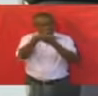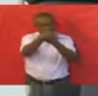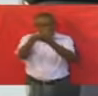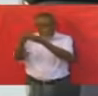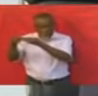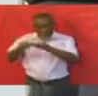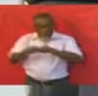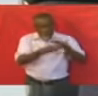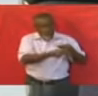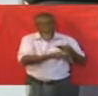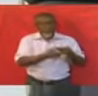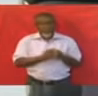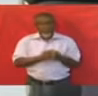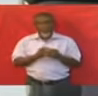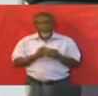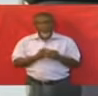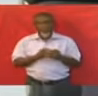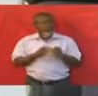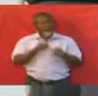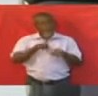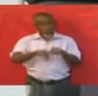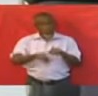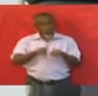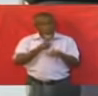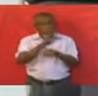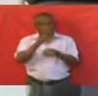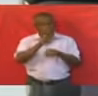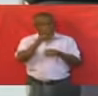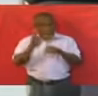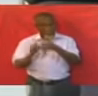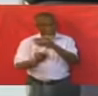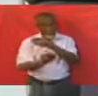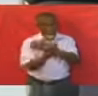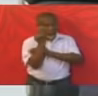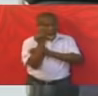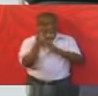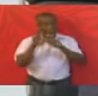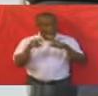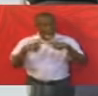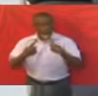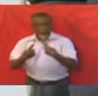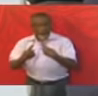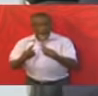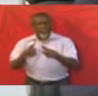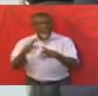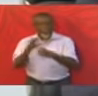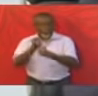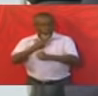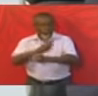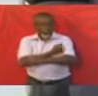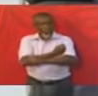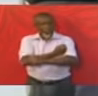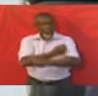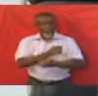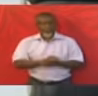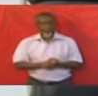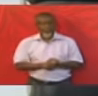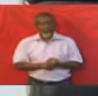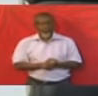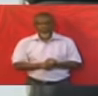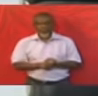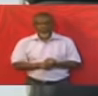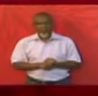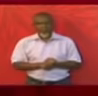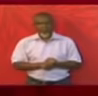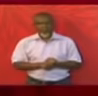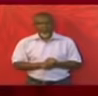these forms as of Wednesday morning. You are eligible to get vaccinated. Thank you, Mr. Alexander. Thank you,